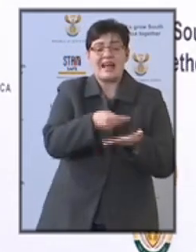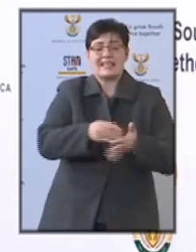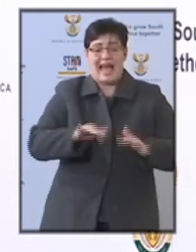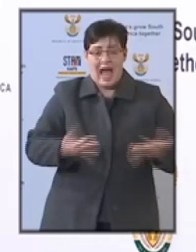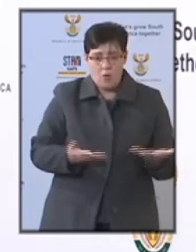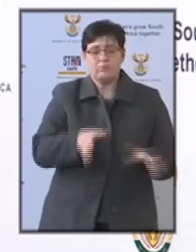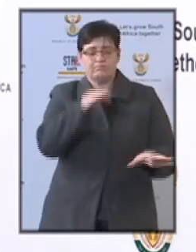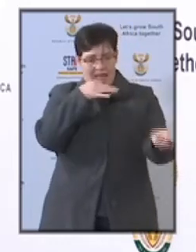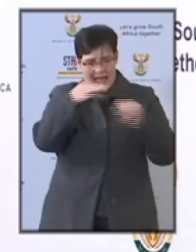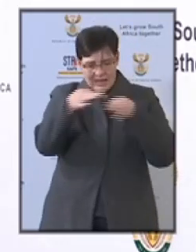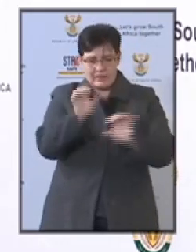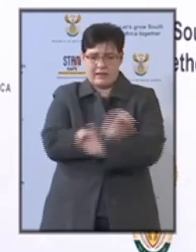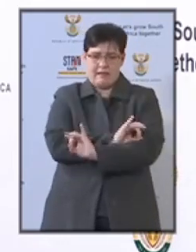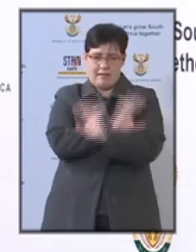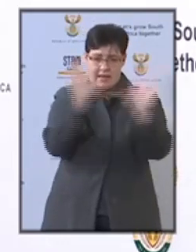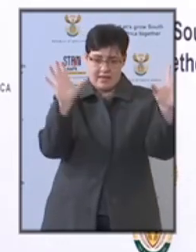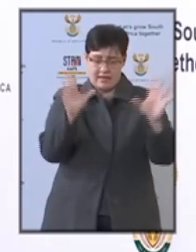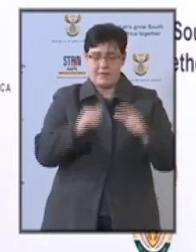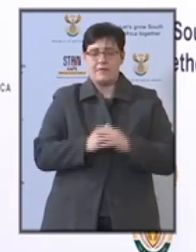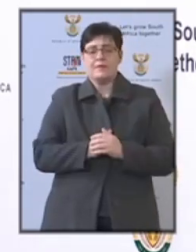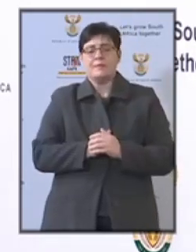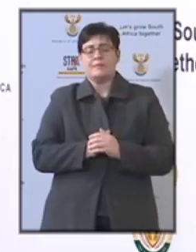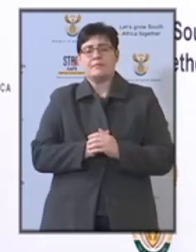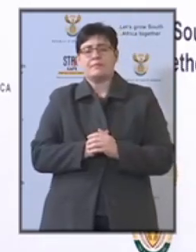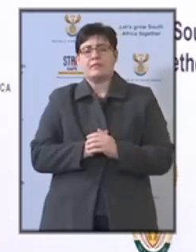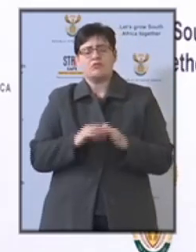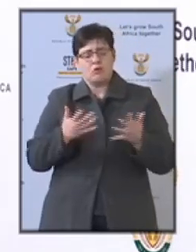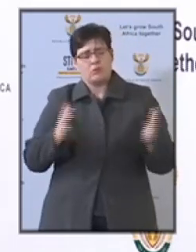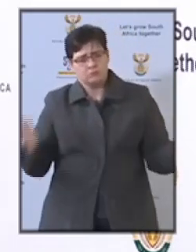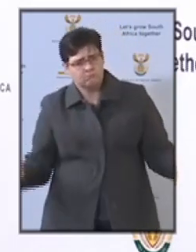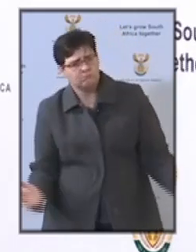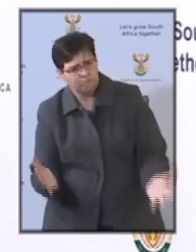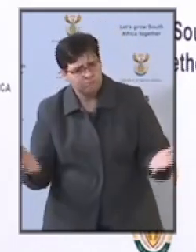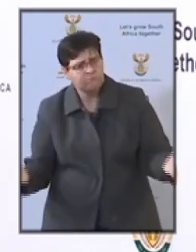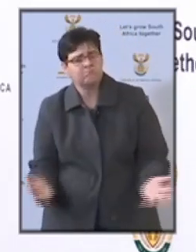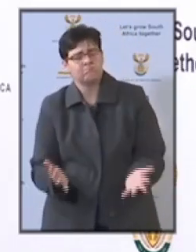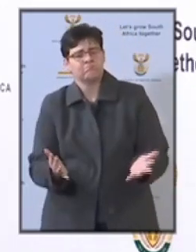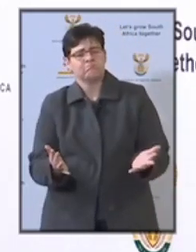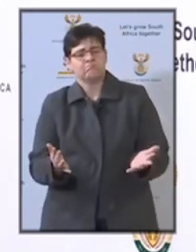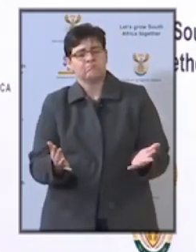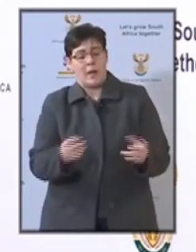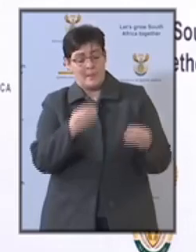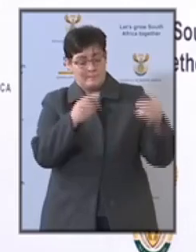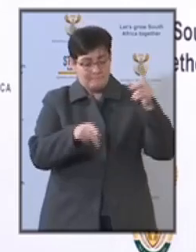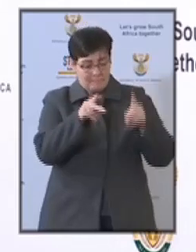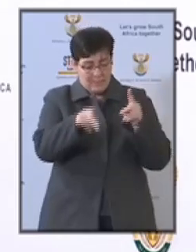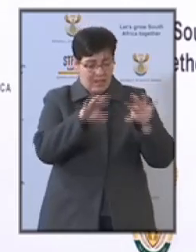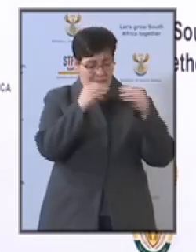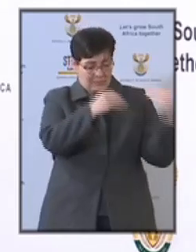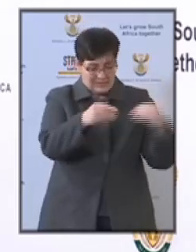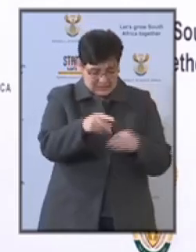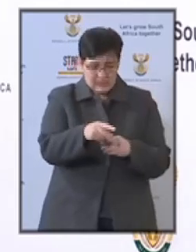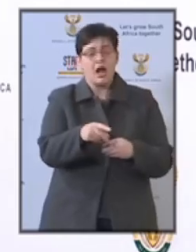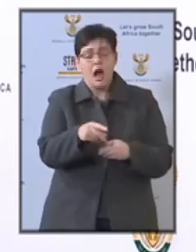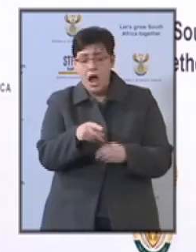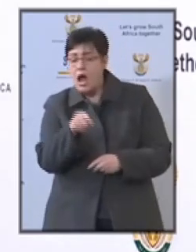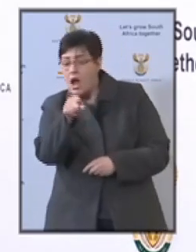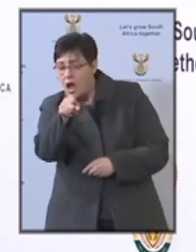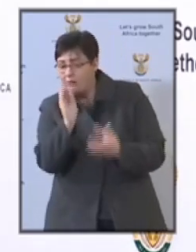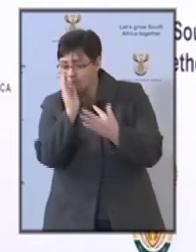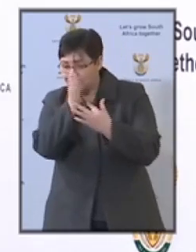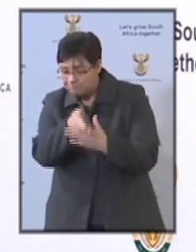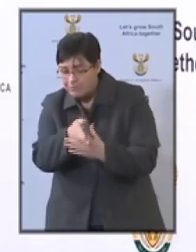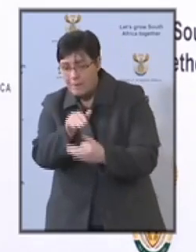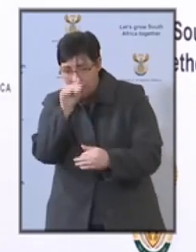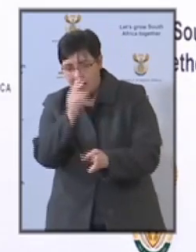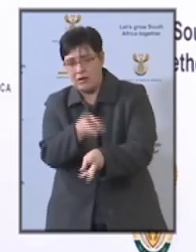she brought the industry together. So we do encourage that the industry should actually take advantage of this. Now that we